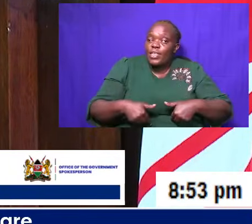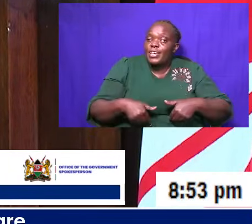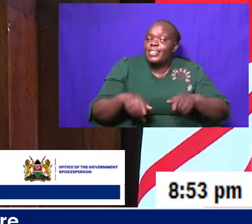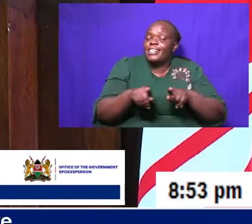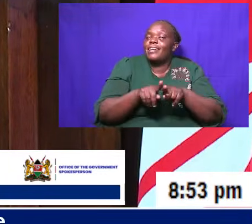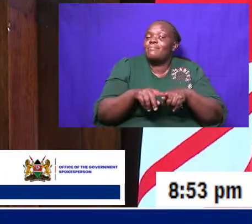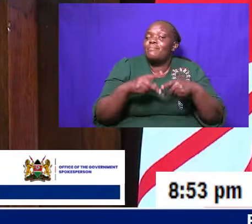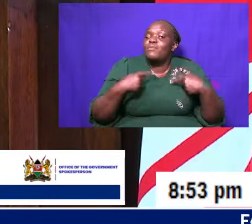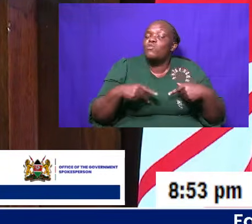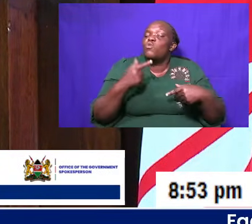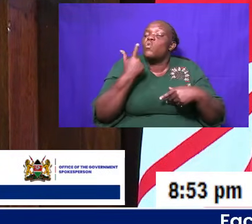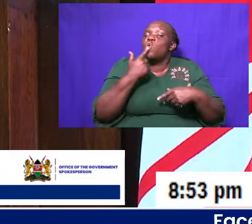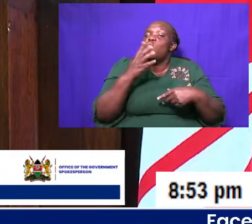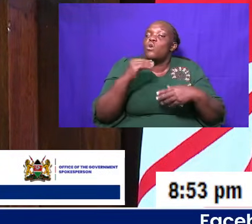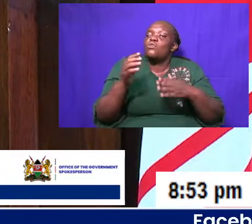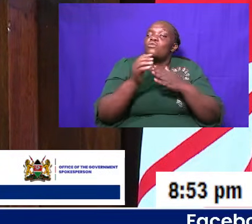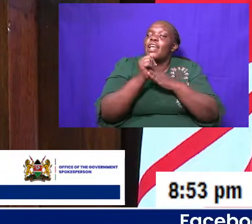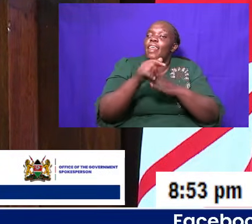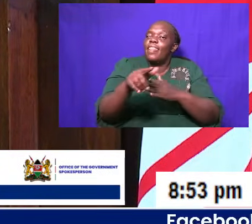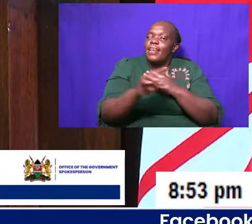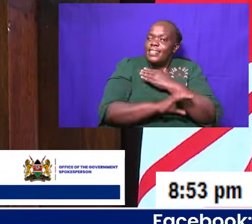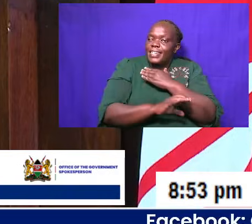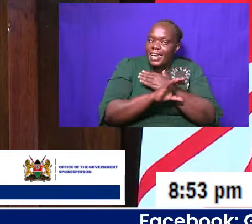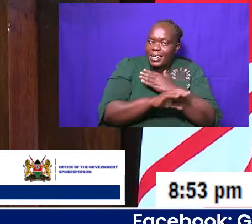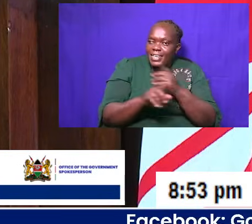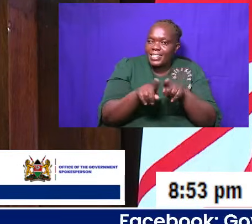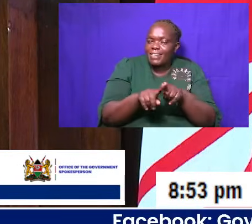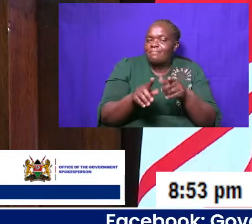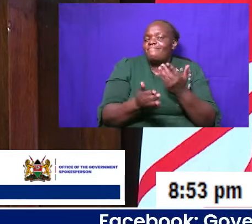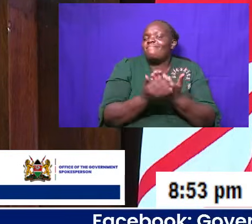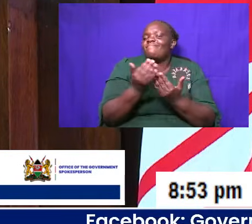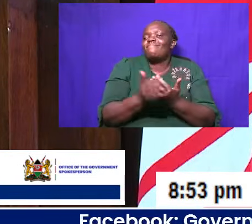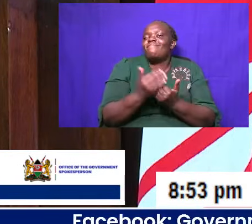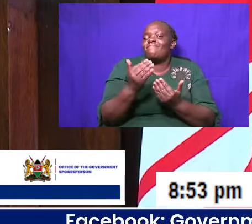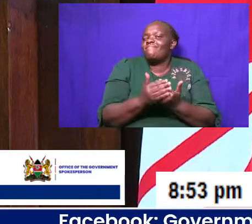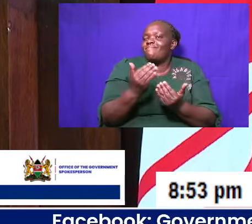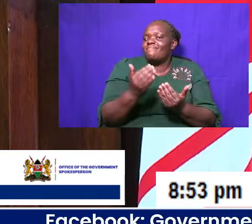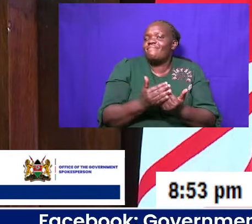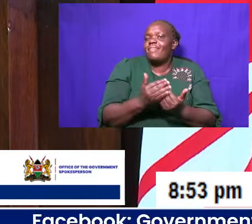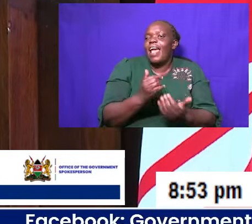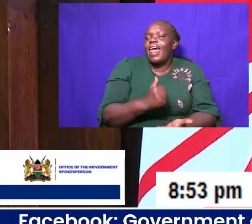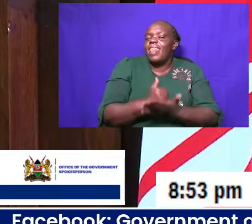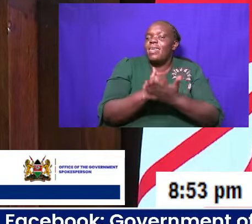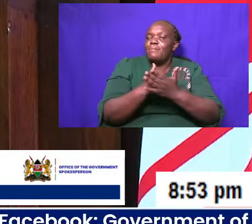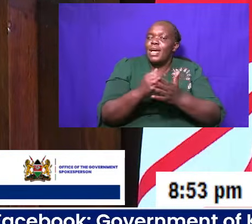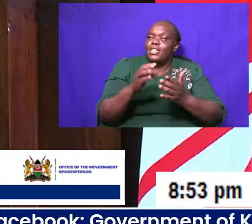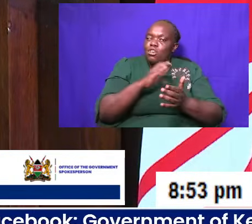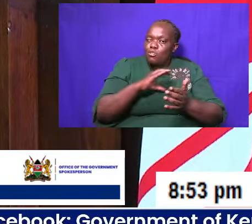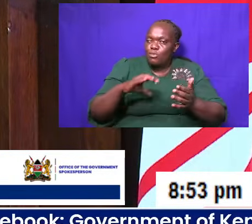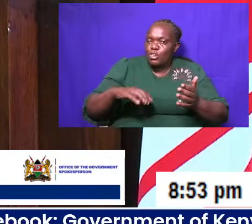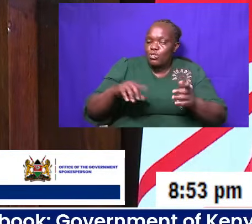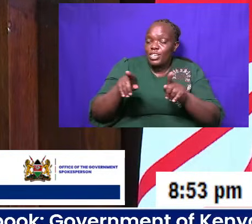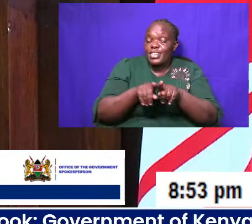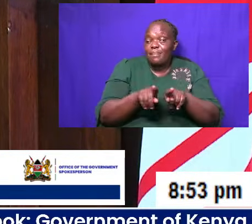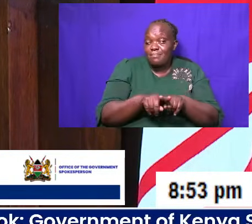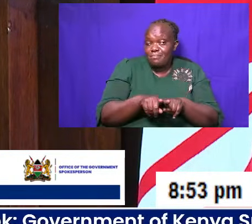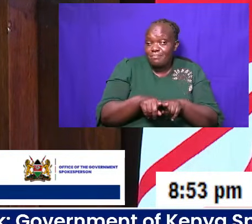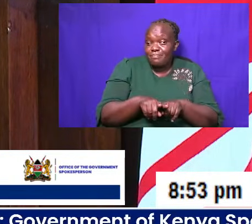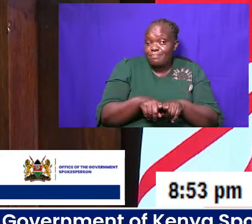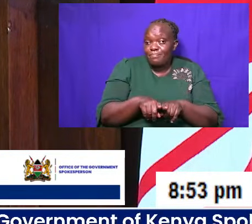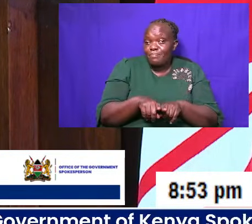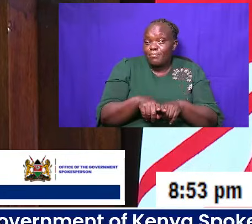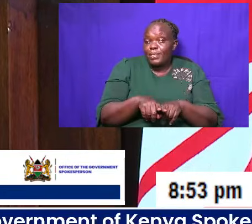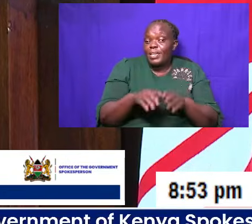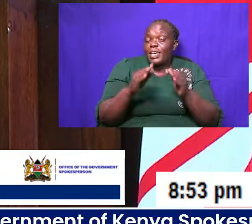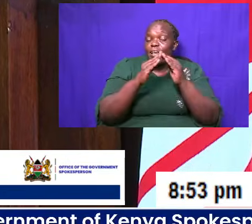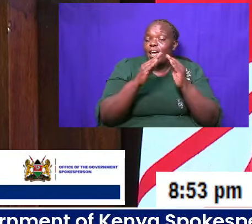the people who are going to lead this country. So we are really nurturing them and mentoring them as a commission. We also host, you know, equality